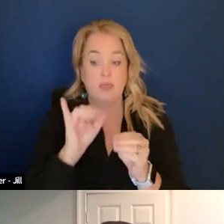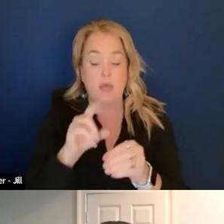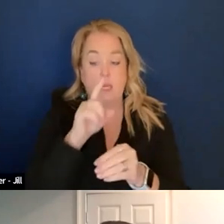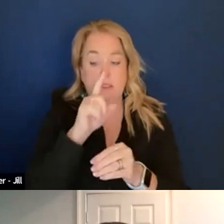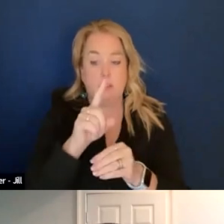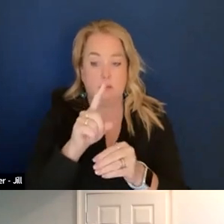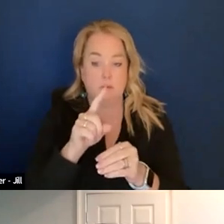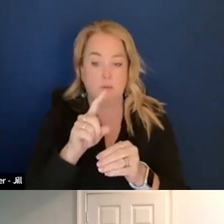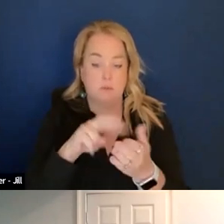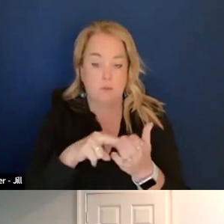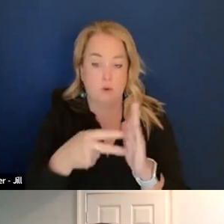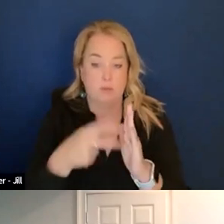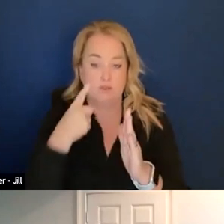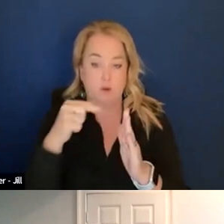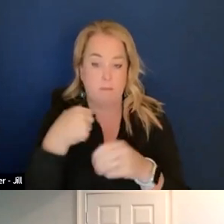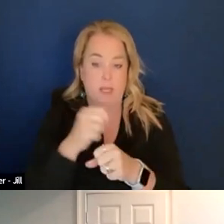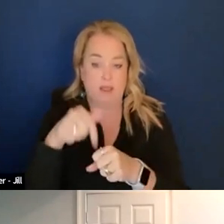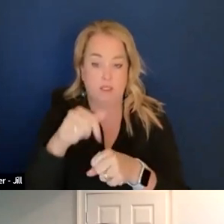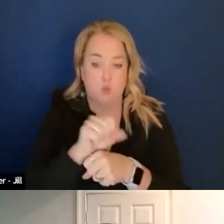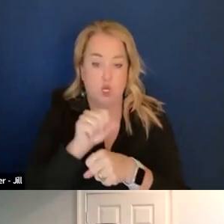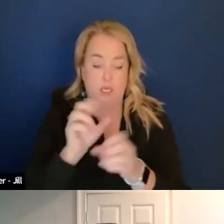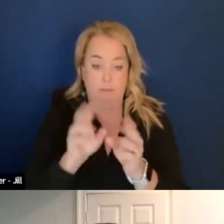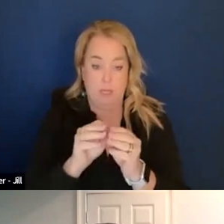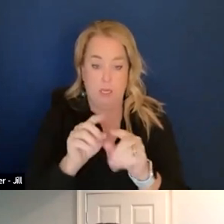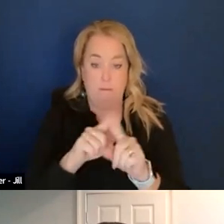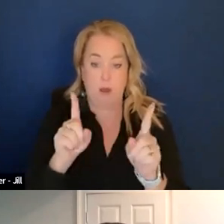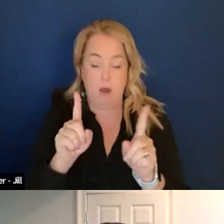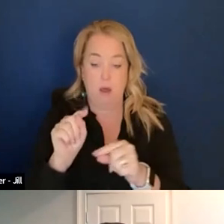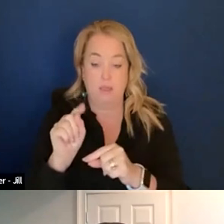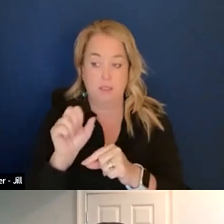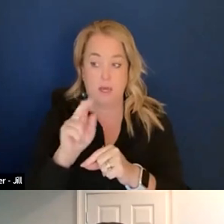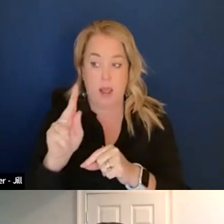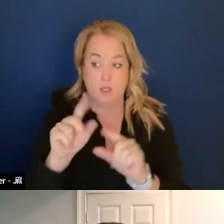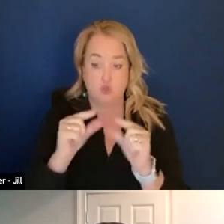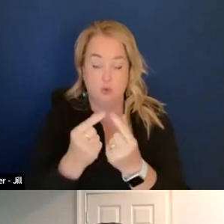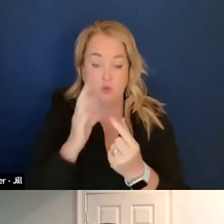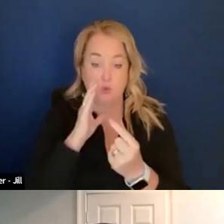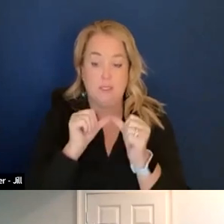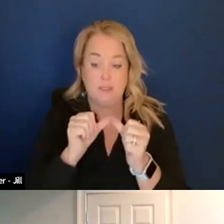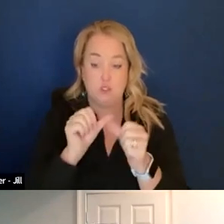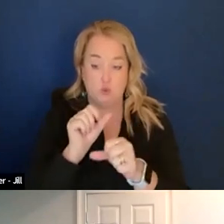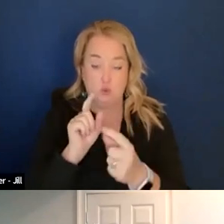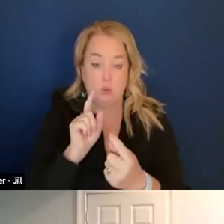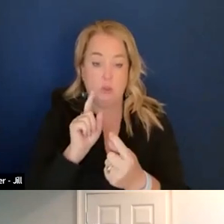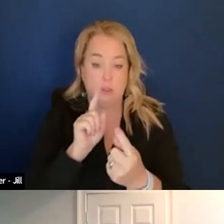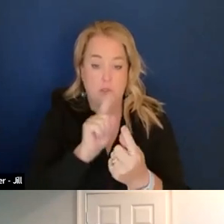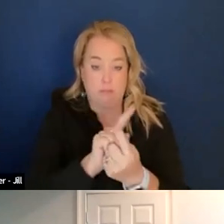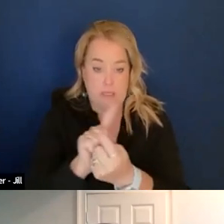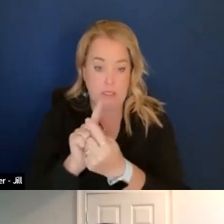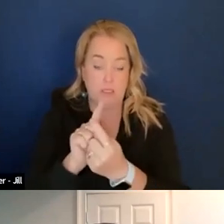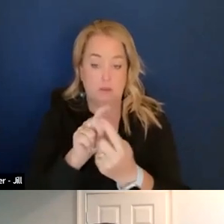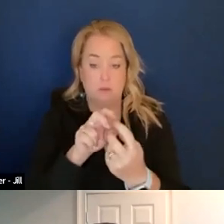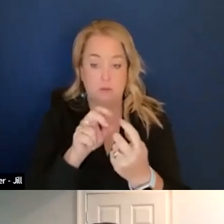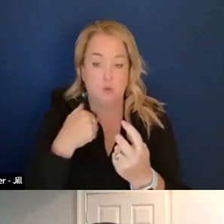that was the intent of making this a working meeting. But I do think that the task groups will continue to meet and should continue to meet. Perhaps we should get on